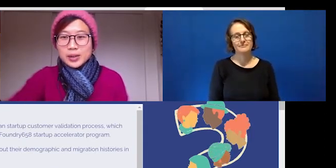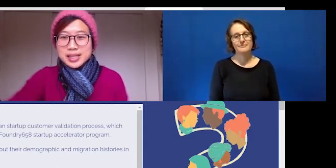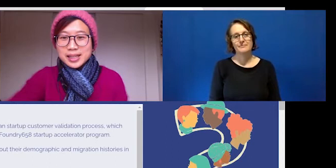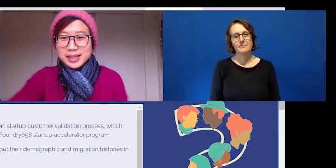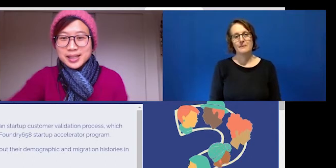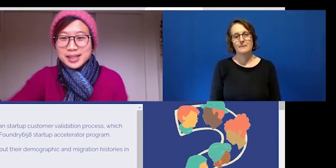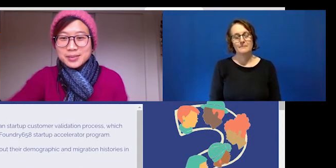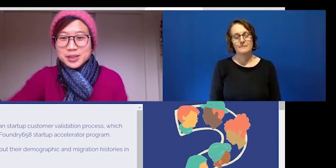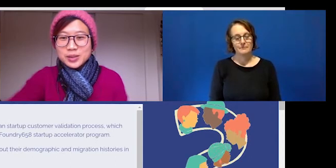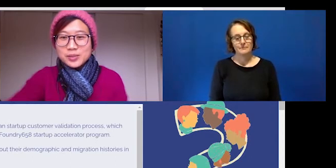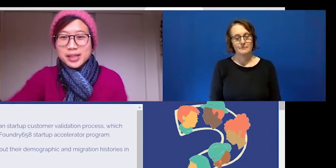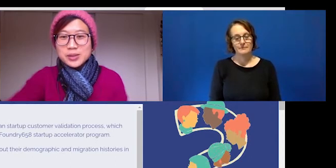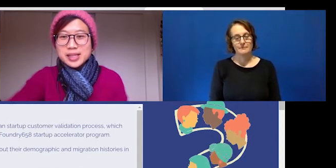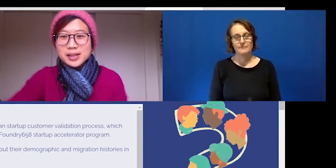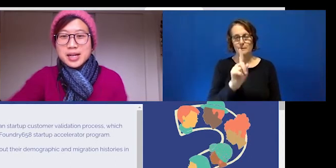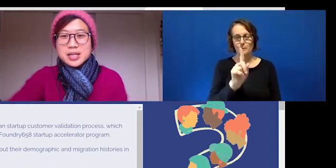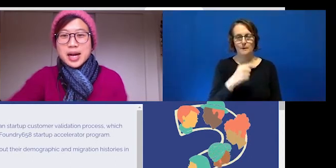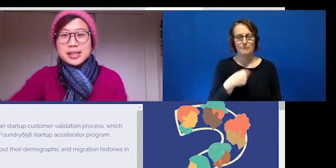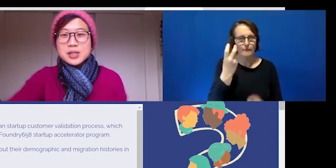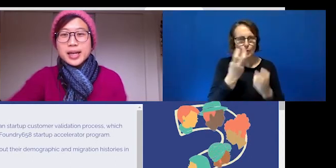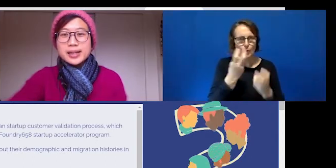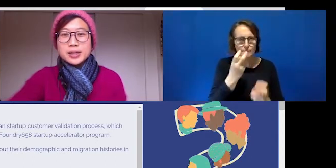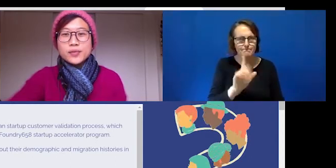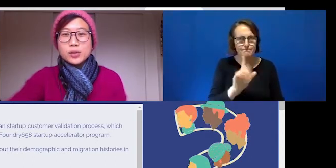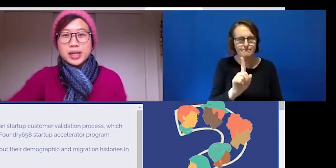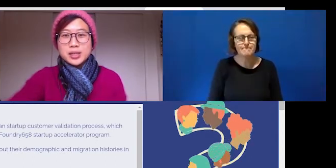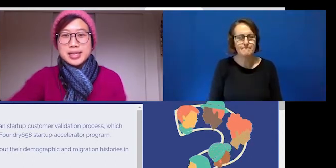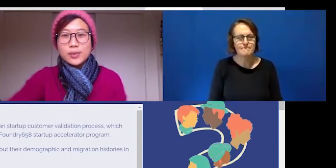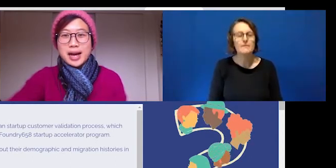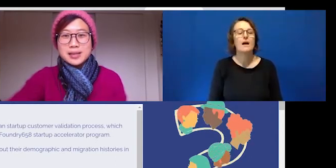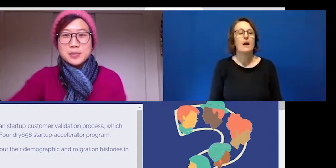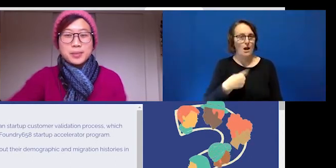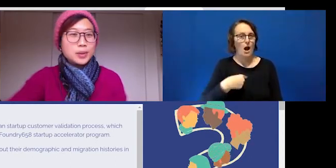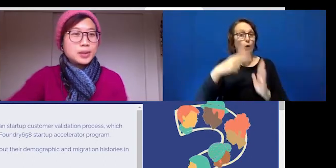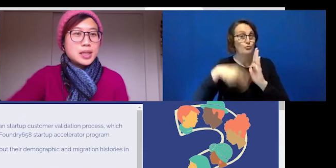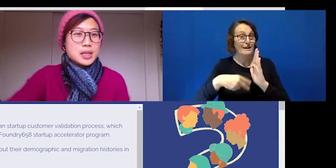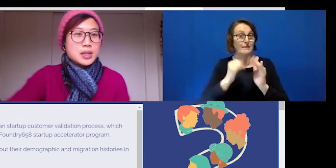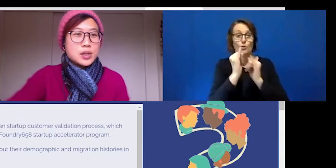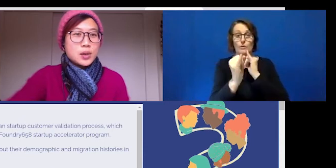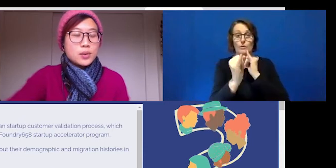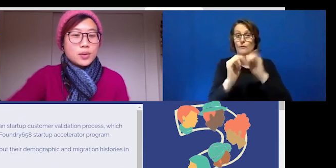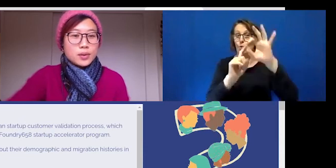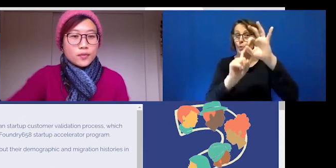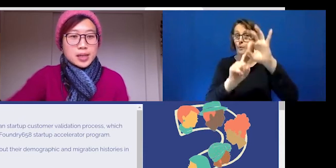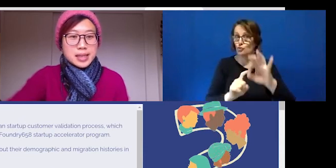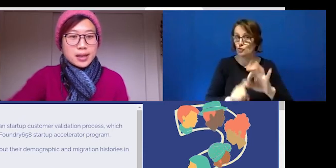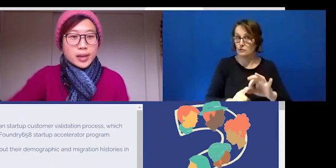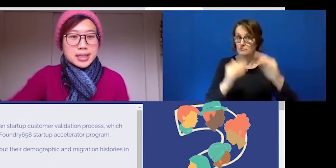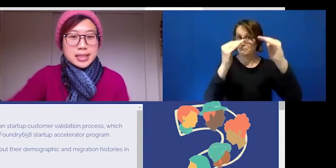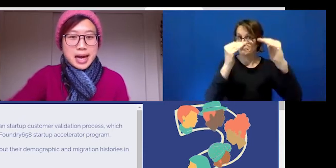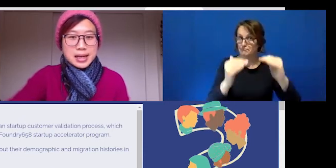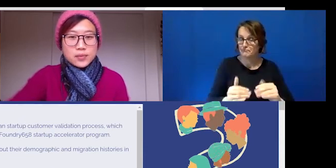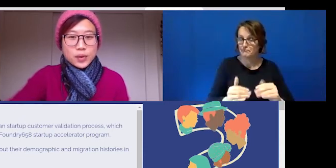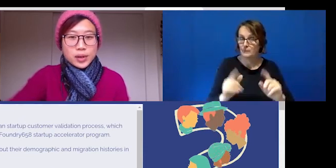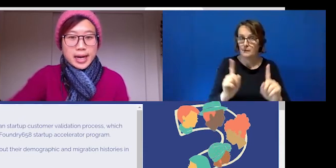sorry, hang on a second. Going through my notes here. So I'll just read the interview questions that we asked people. So firstly, we